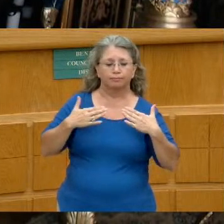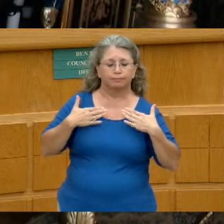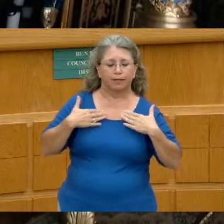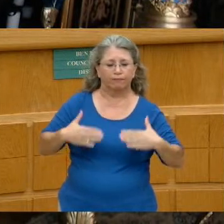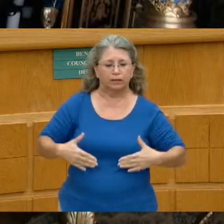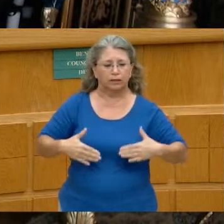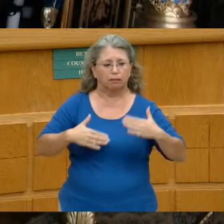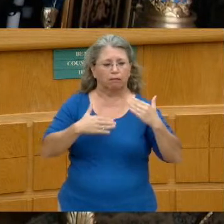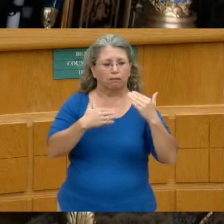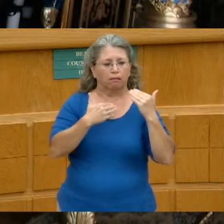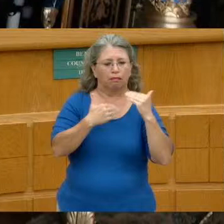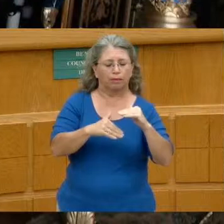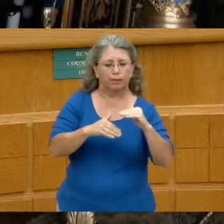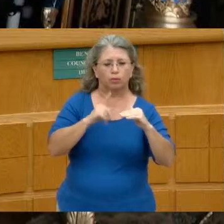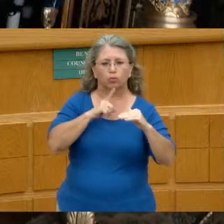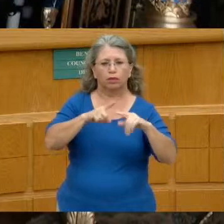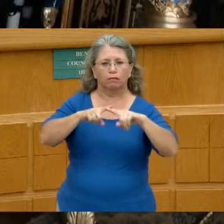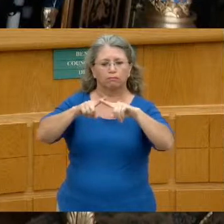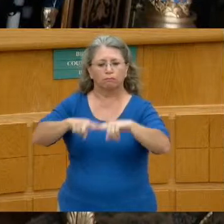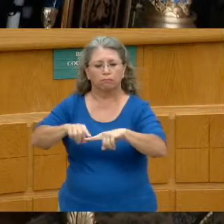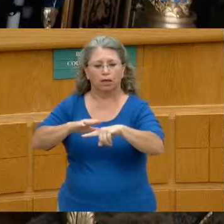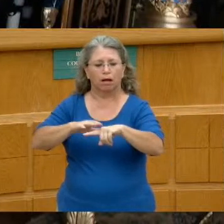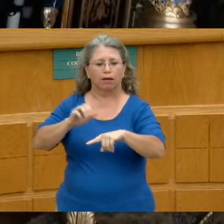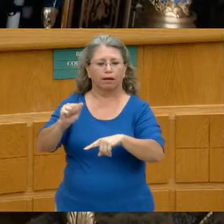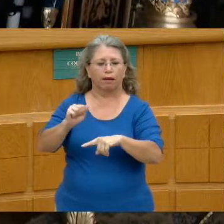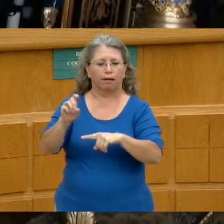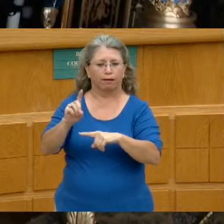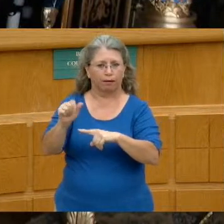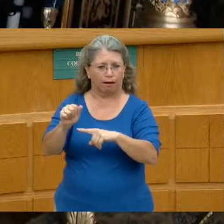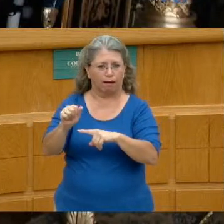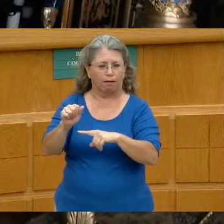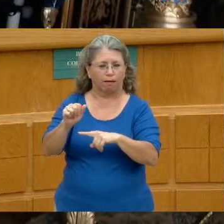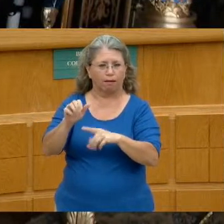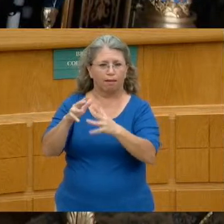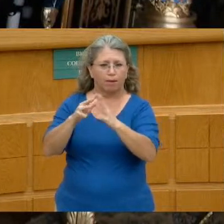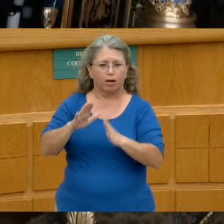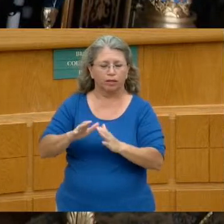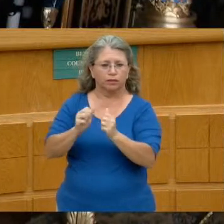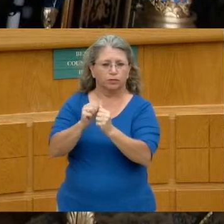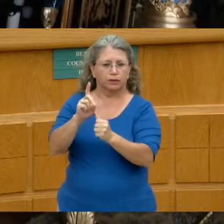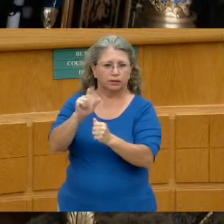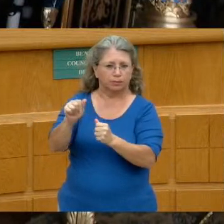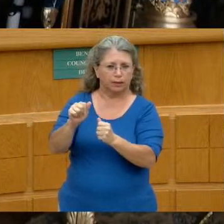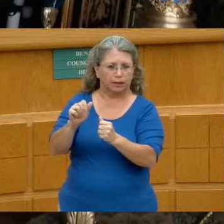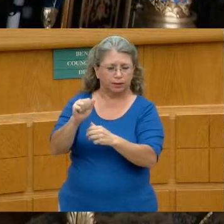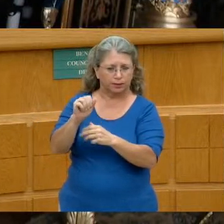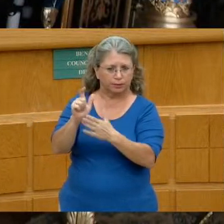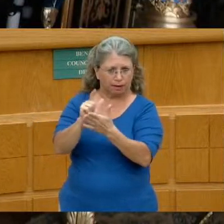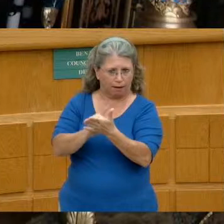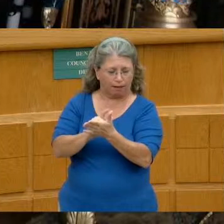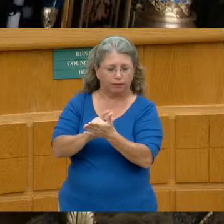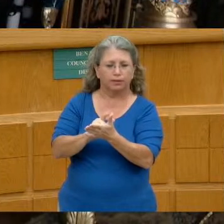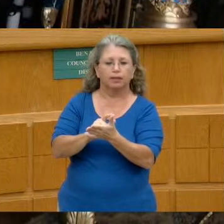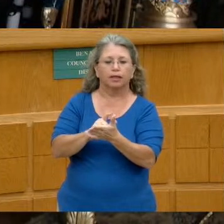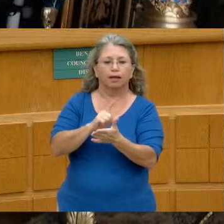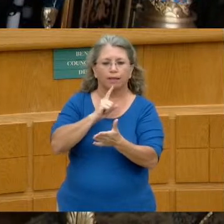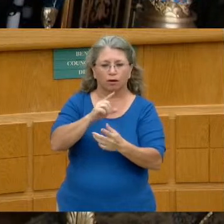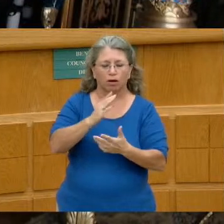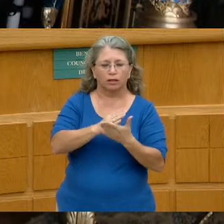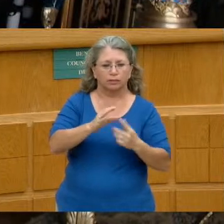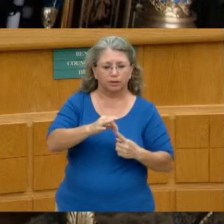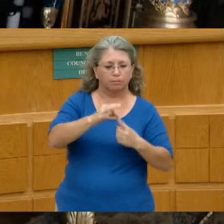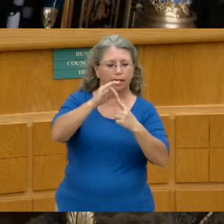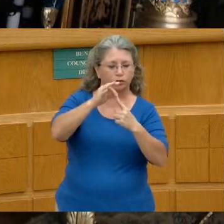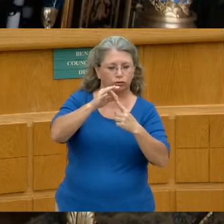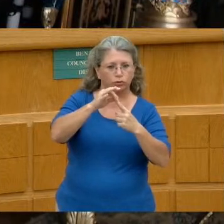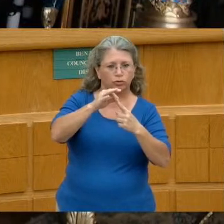rely upon the American Disabilities Act, you should know that there are special provisions for those with ADA accommodations